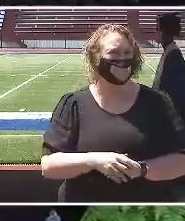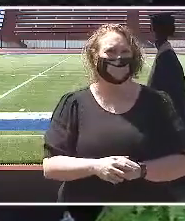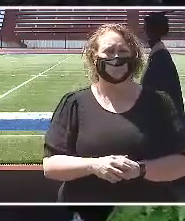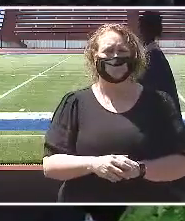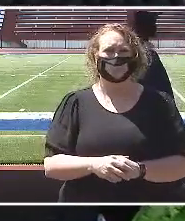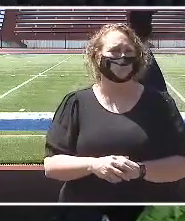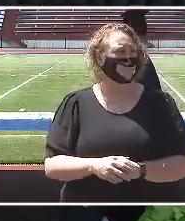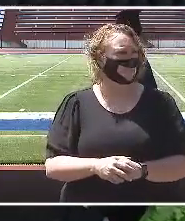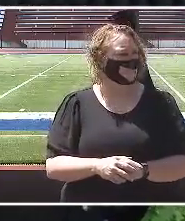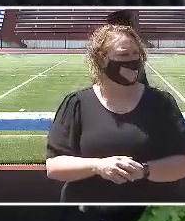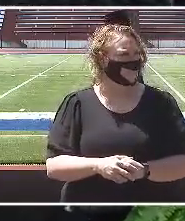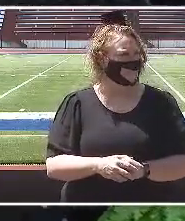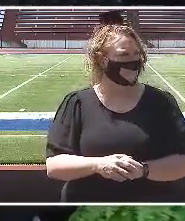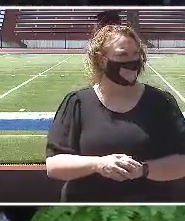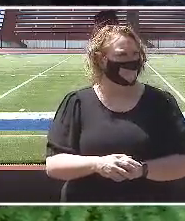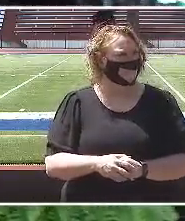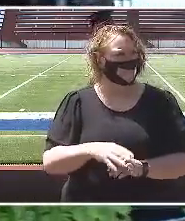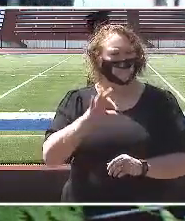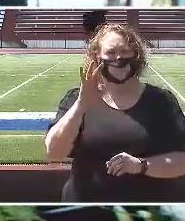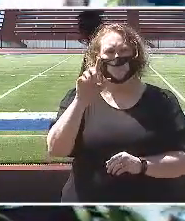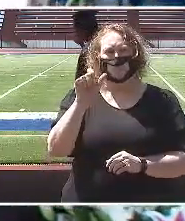Emelkan Aliman Flores.